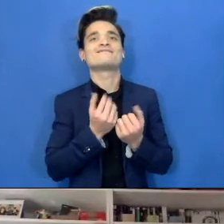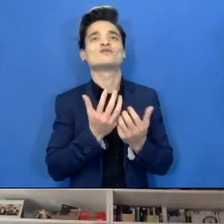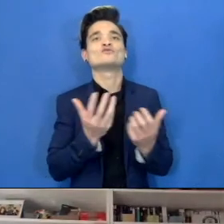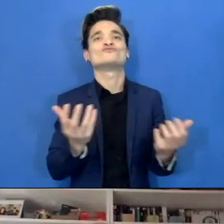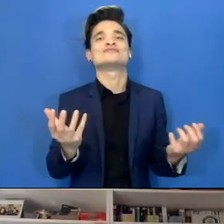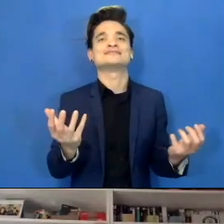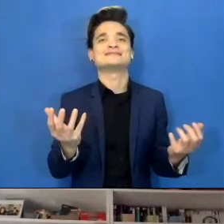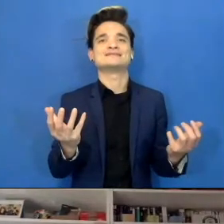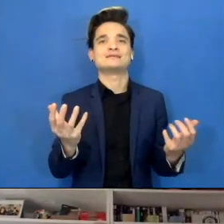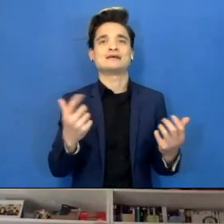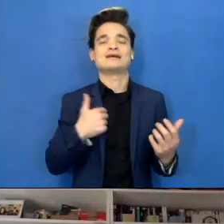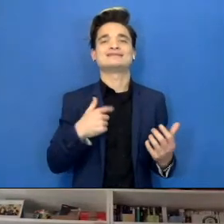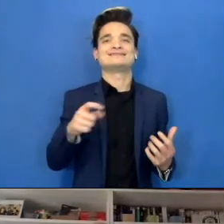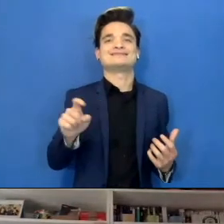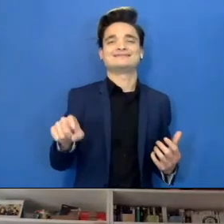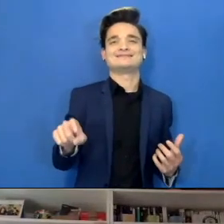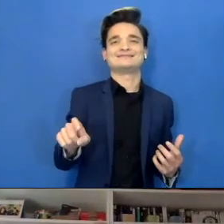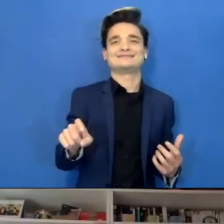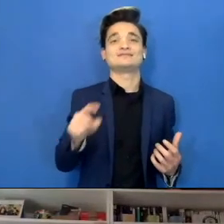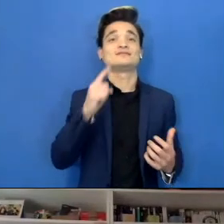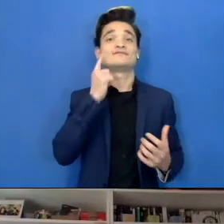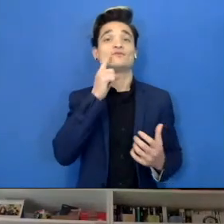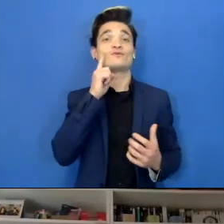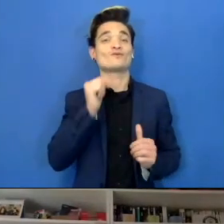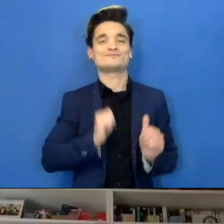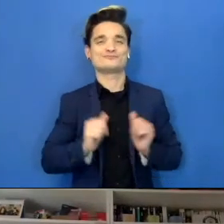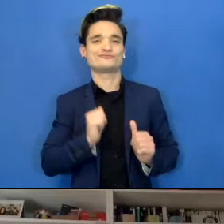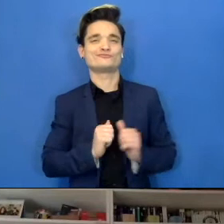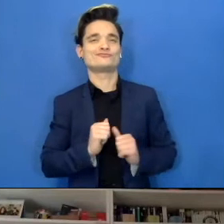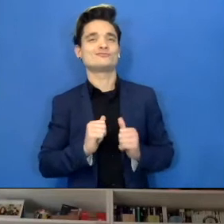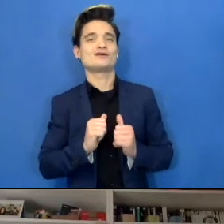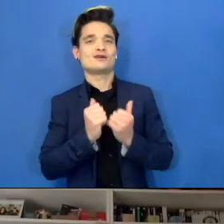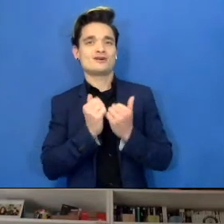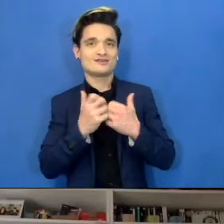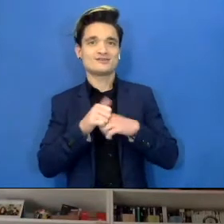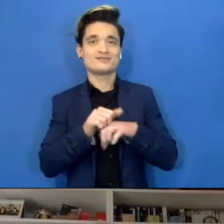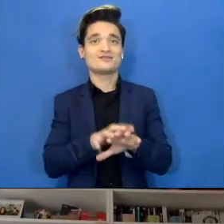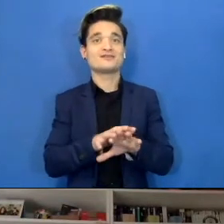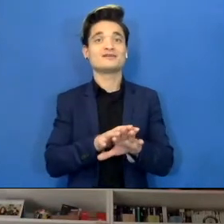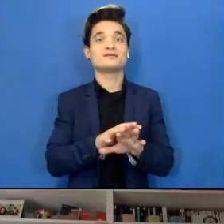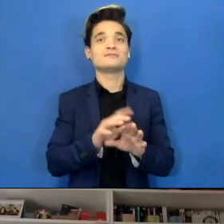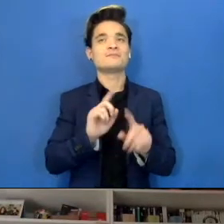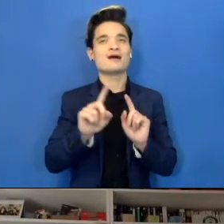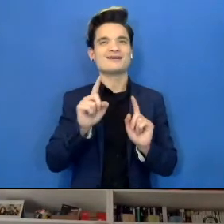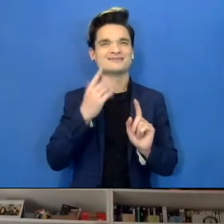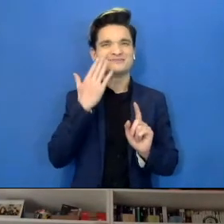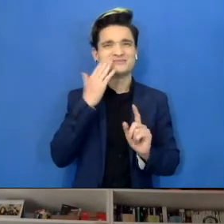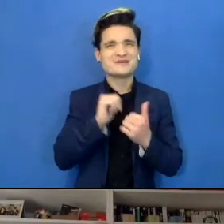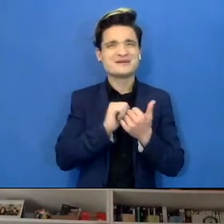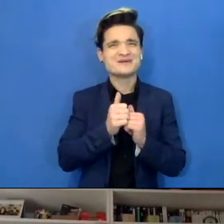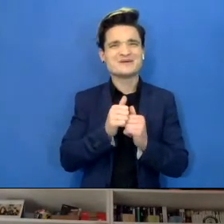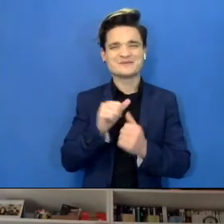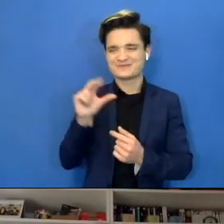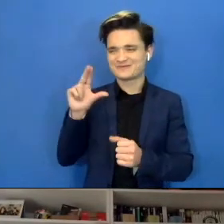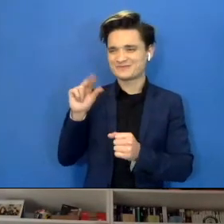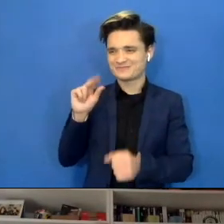no as well so let's not talk about what's going on in the scene. Let's talk about maybe a physical contact